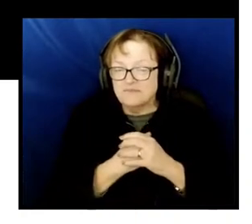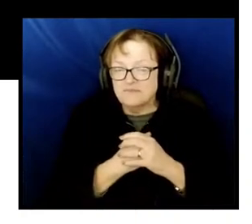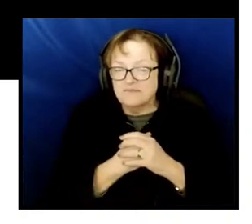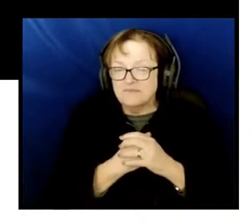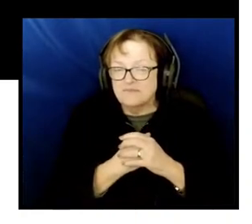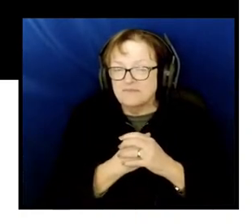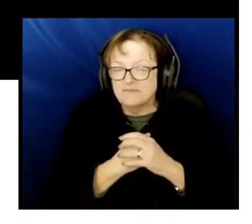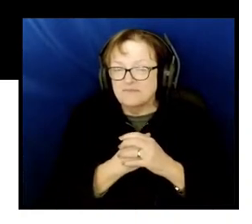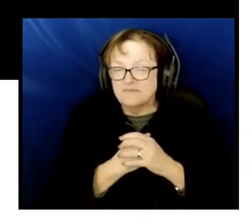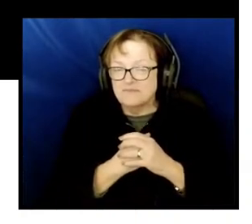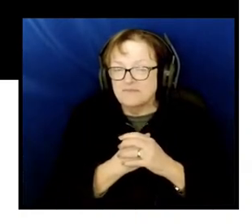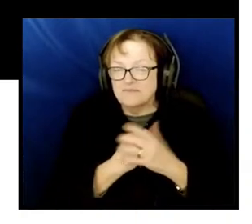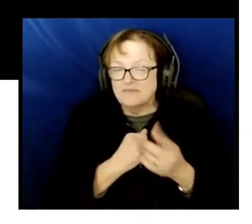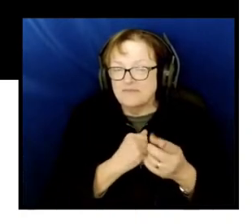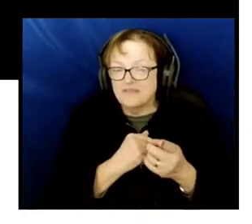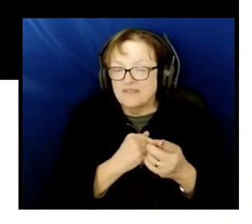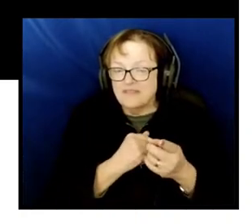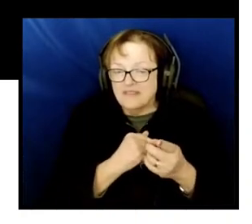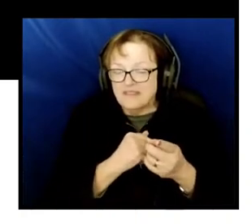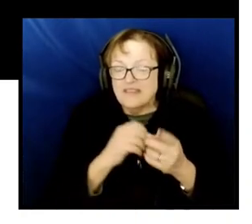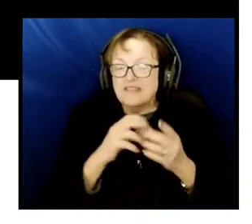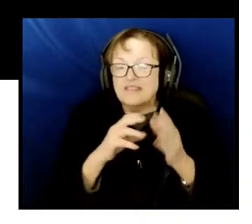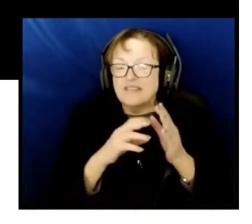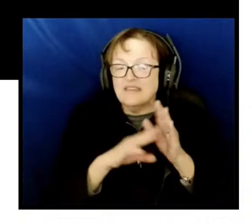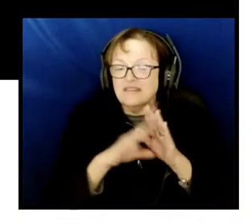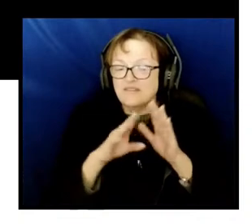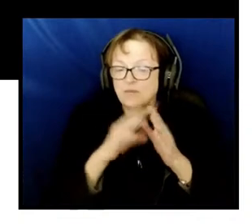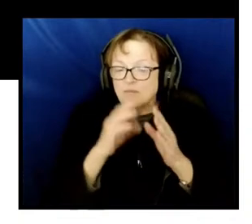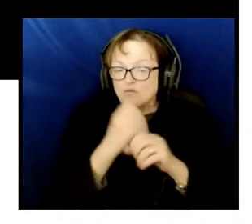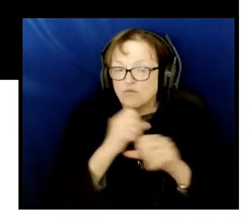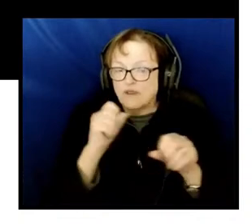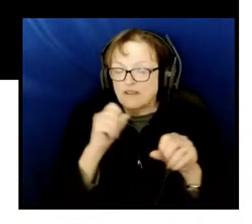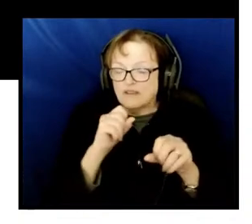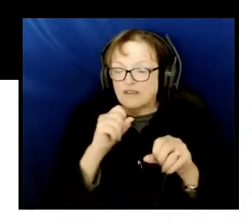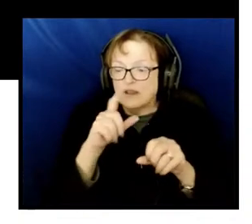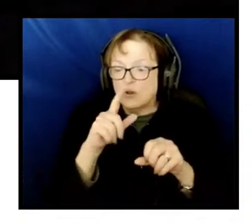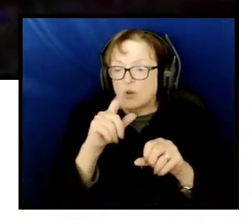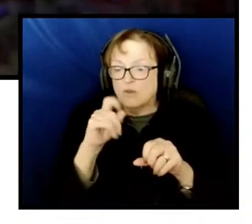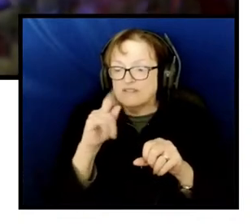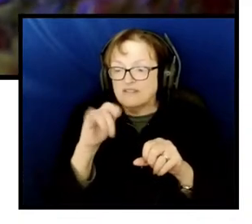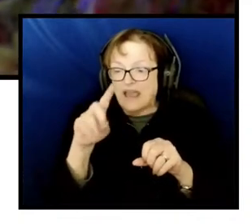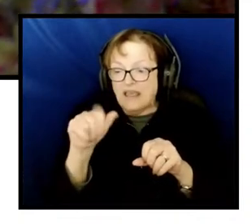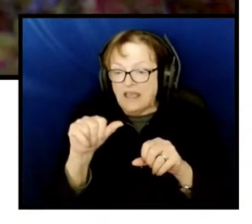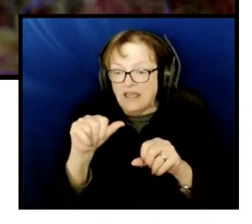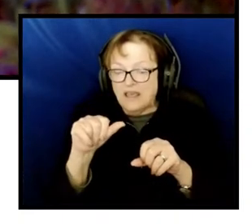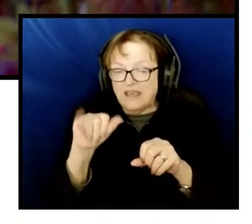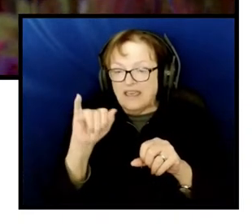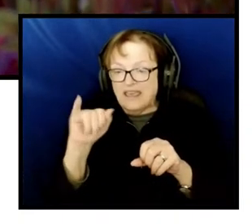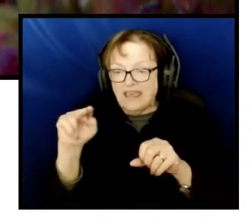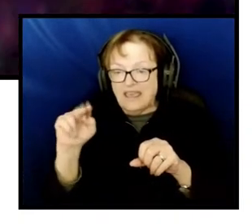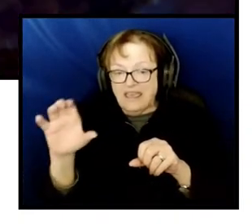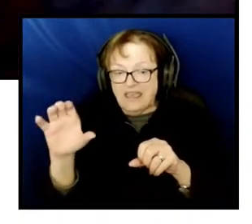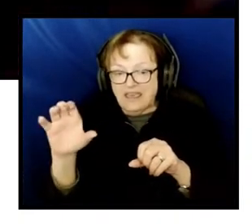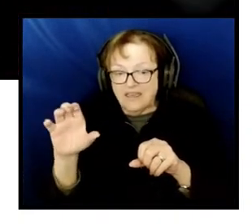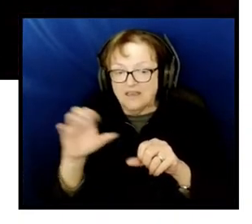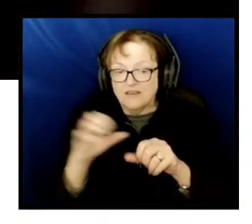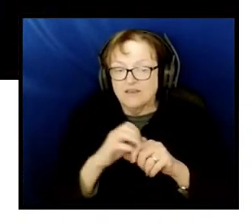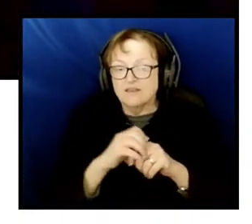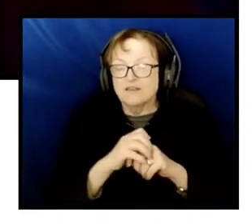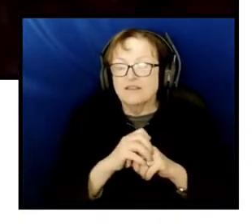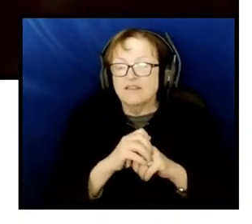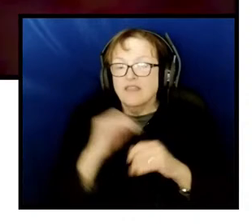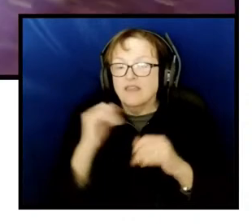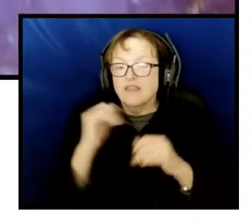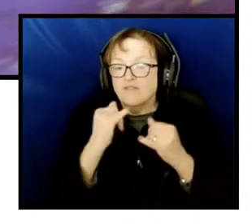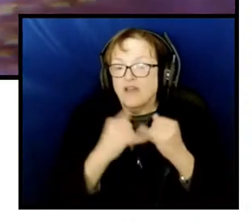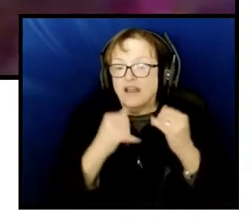So the project began as a development residency in Loisaida Inc. that finalized in the creation of, regarding